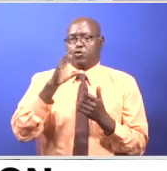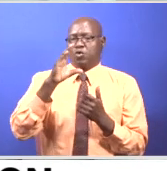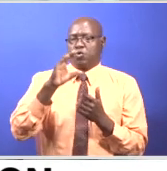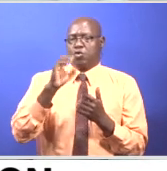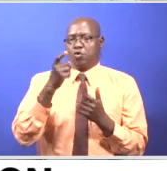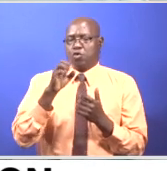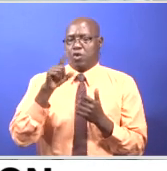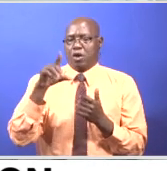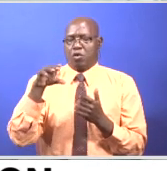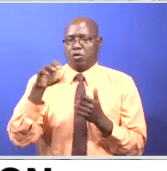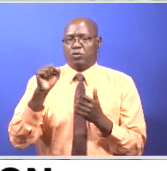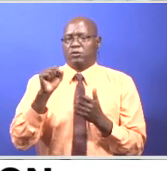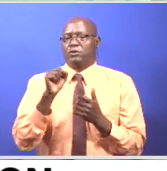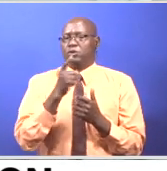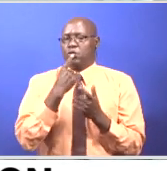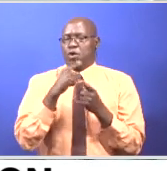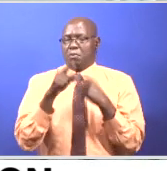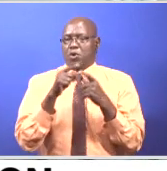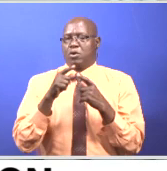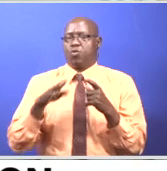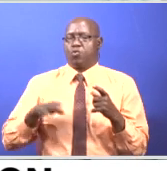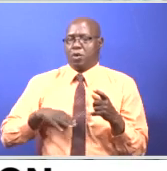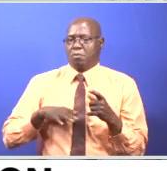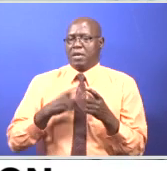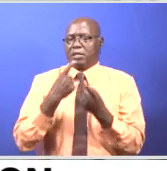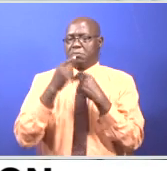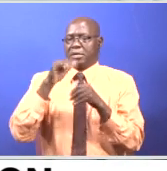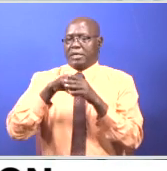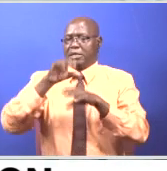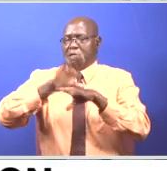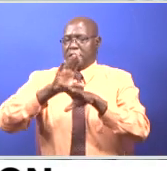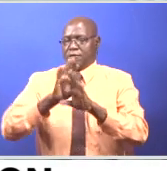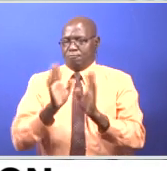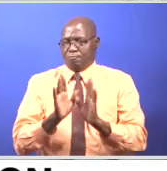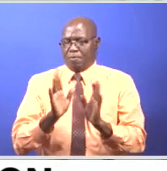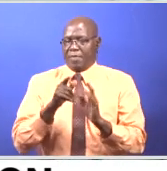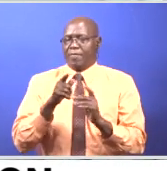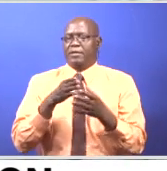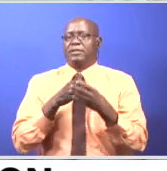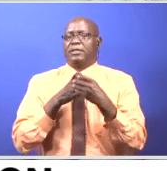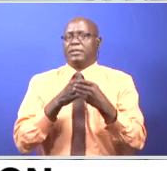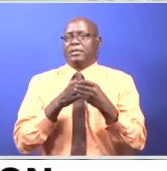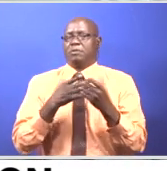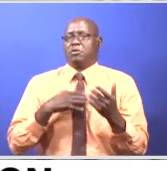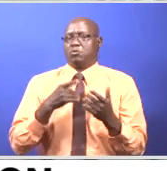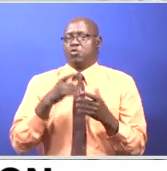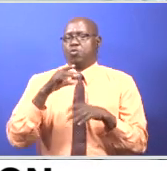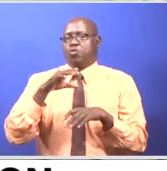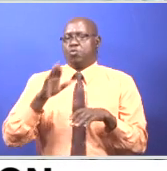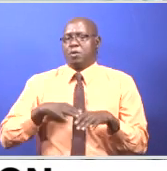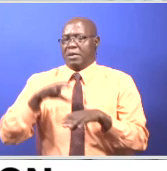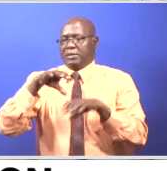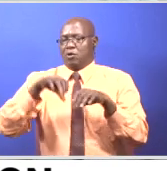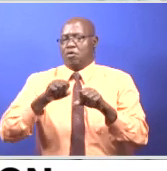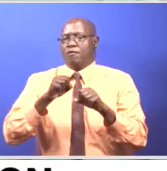the first Chronicles, where people were talking about how women should not speak in church. So that has led people to say, no, women should not take leadership roles.